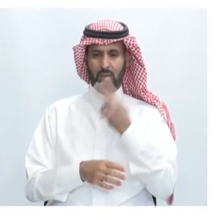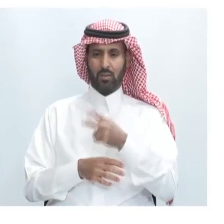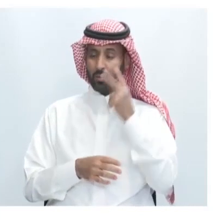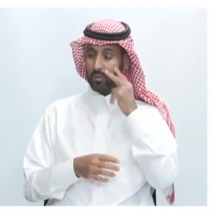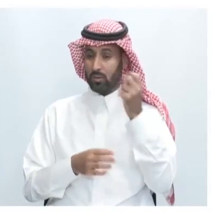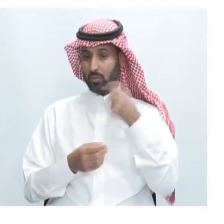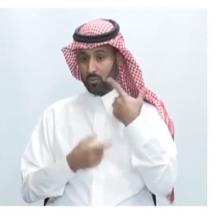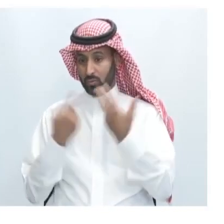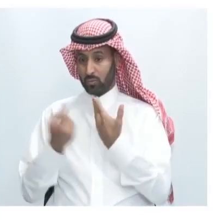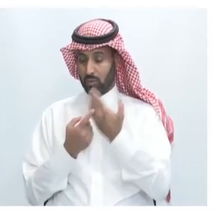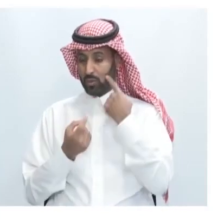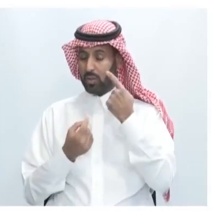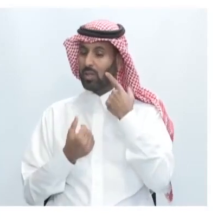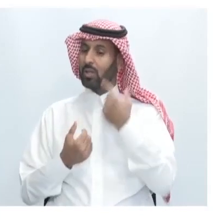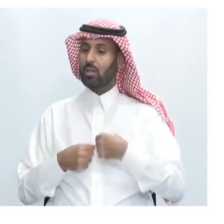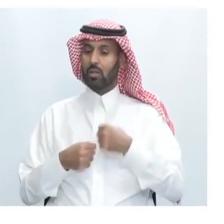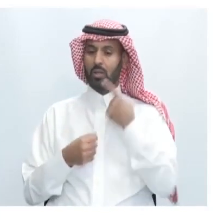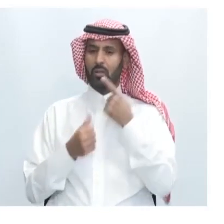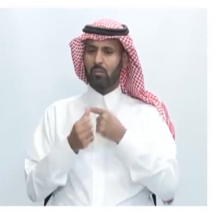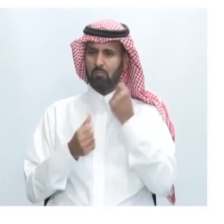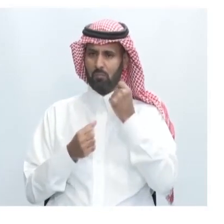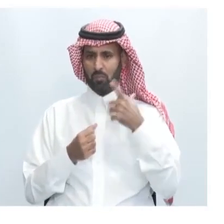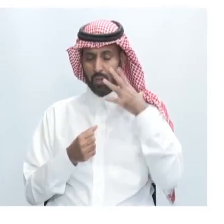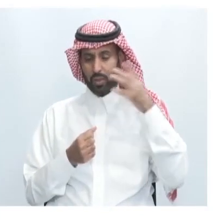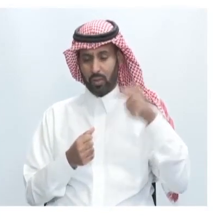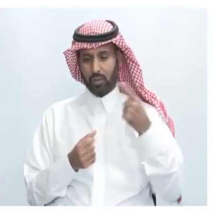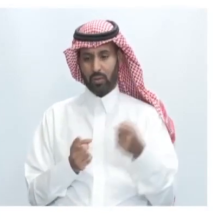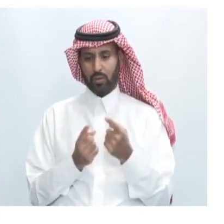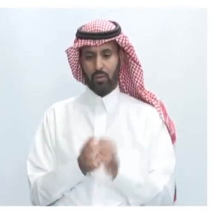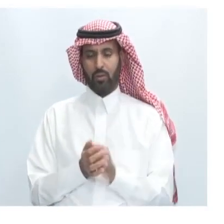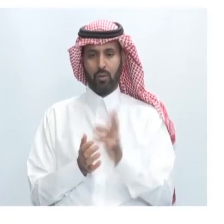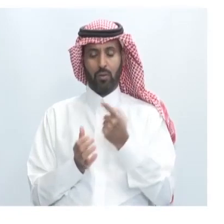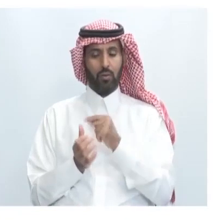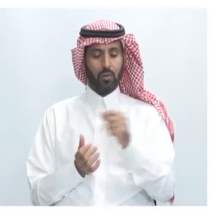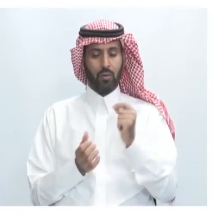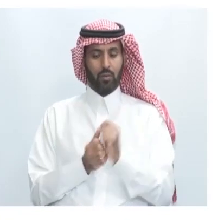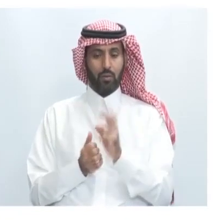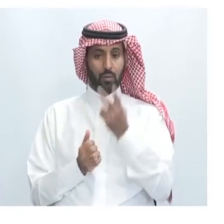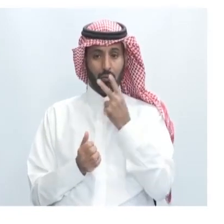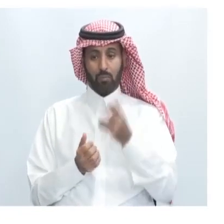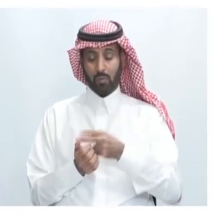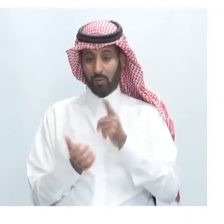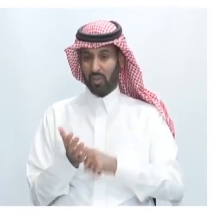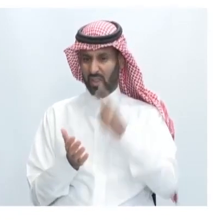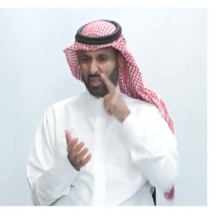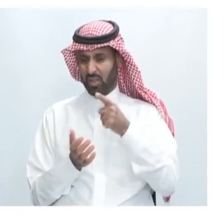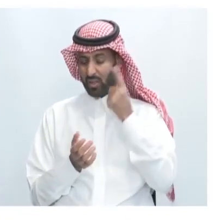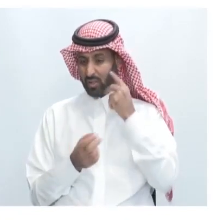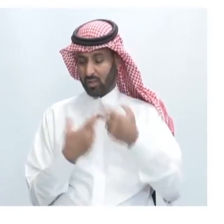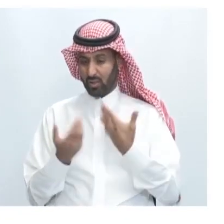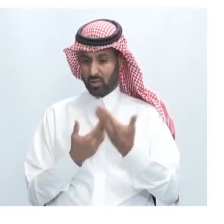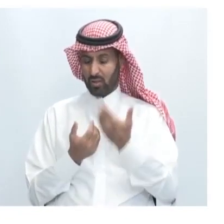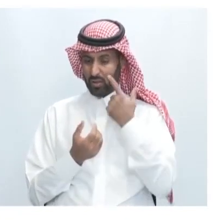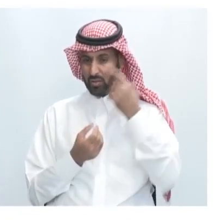to associate colors with where these colors appear in nature. So, for example, without realizing it, we associate